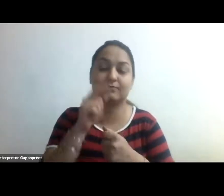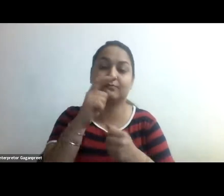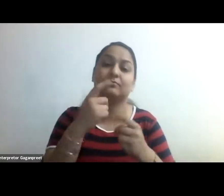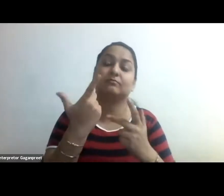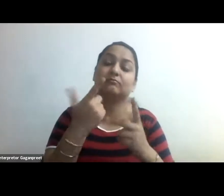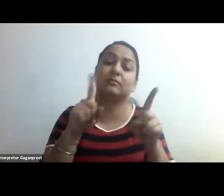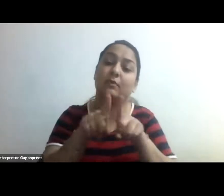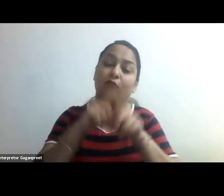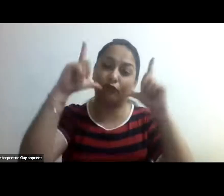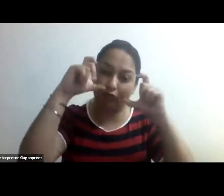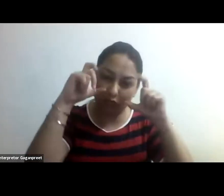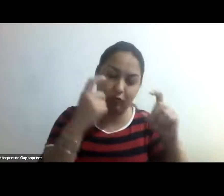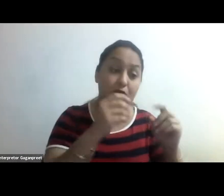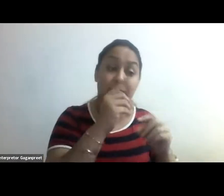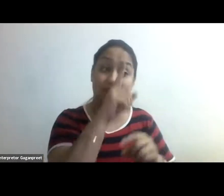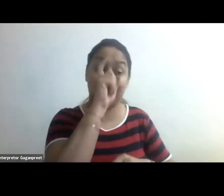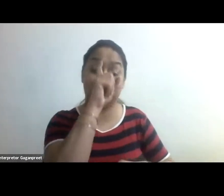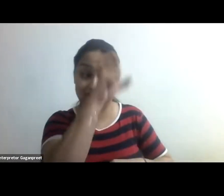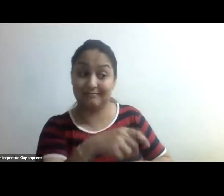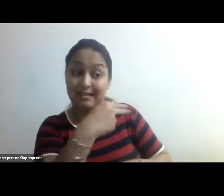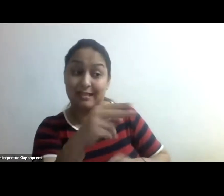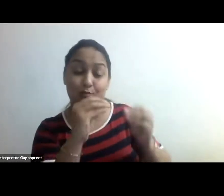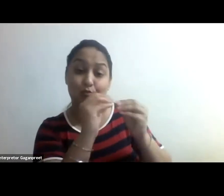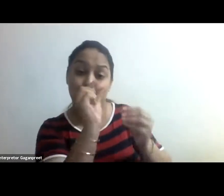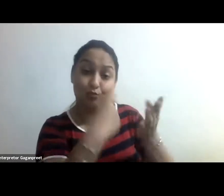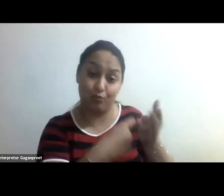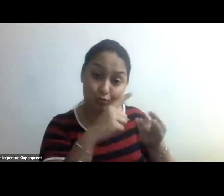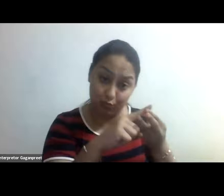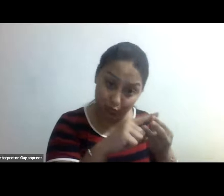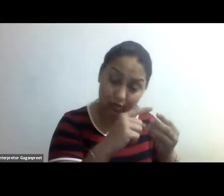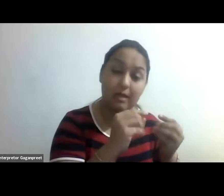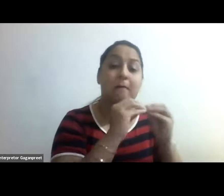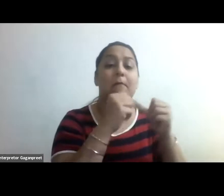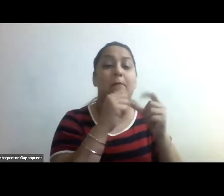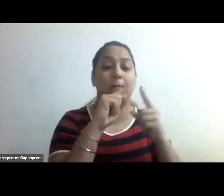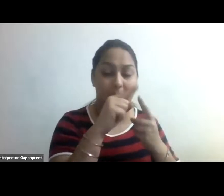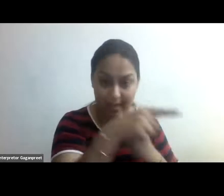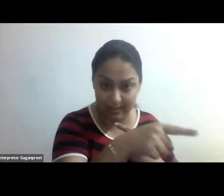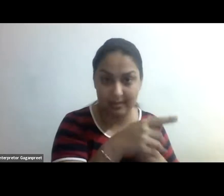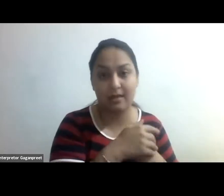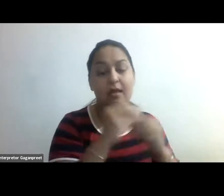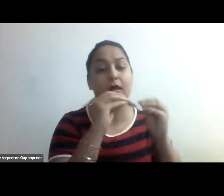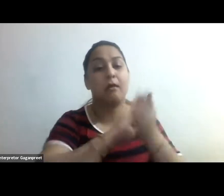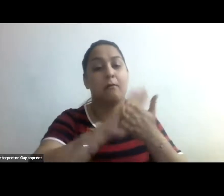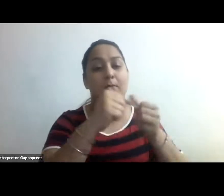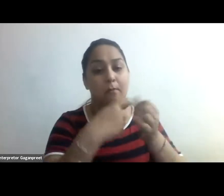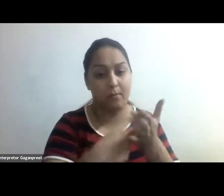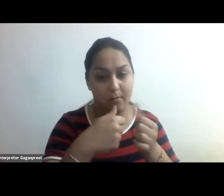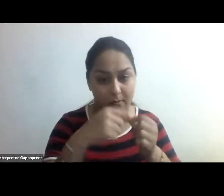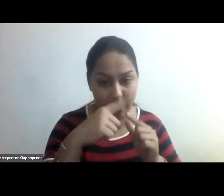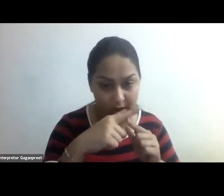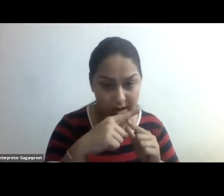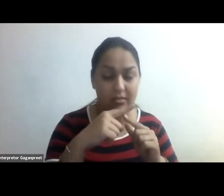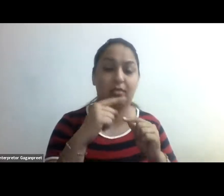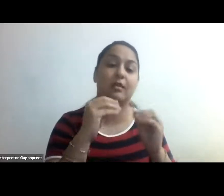photo archives, not just Puribai's own, but also those of Bharat Bhavan, um, and others associated